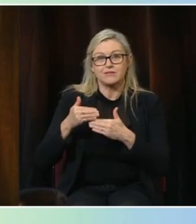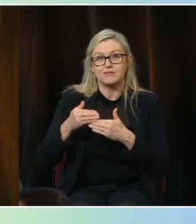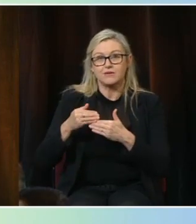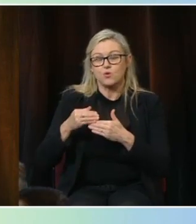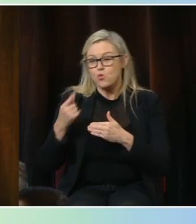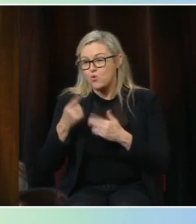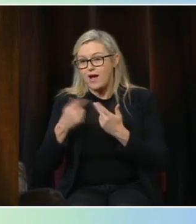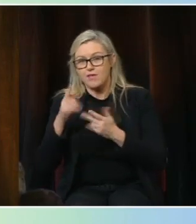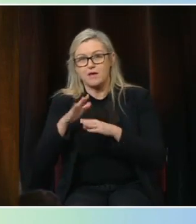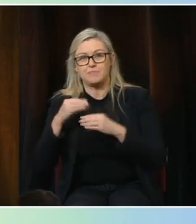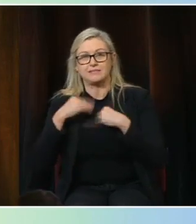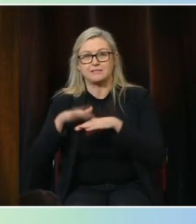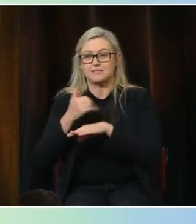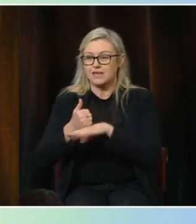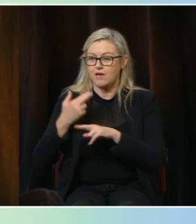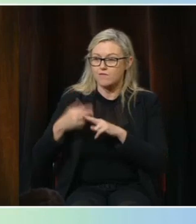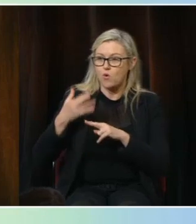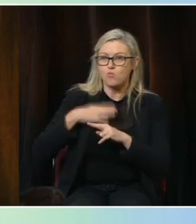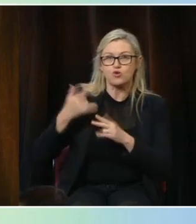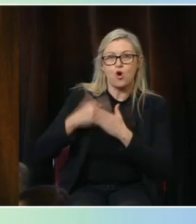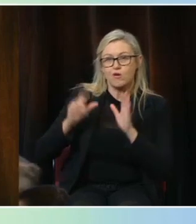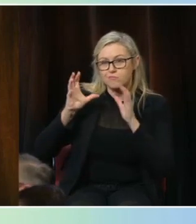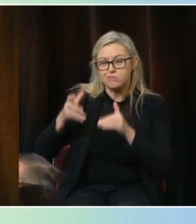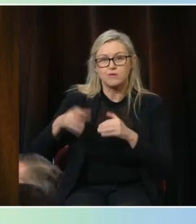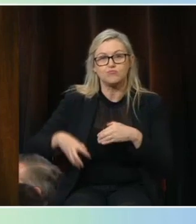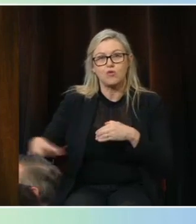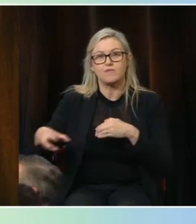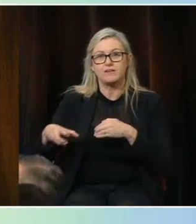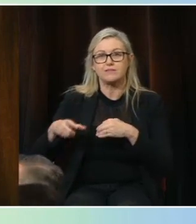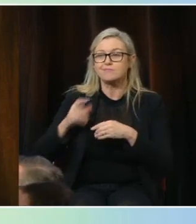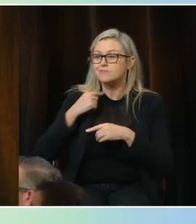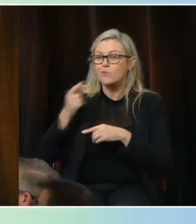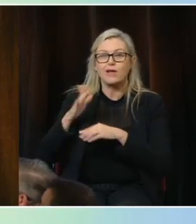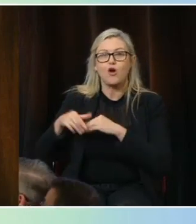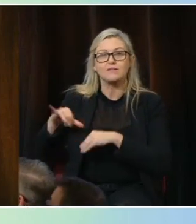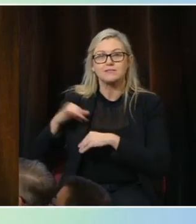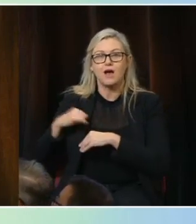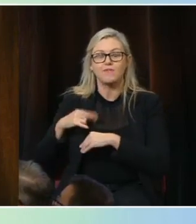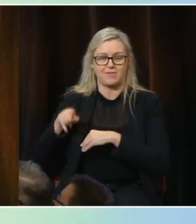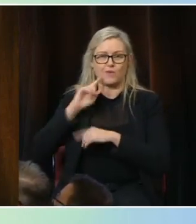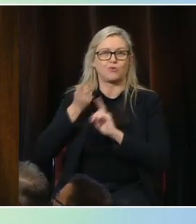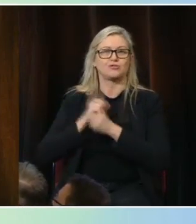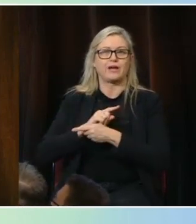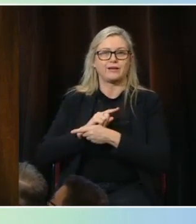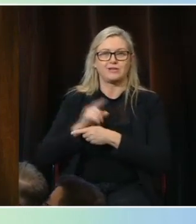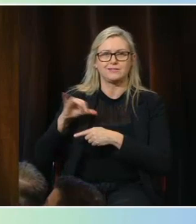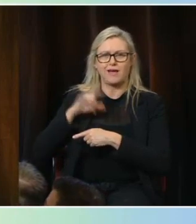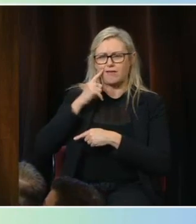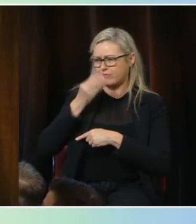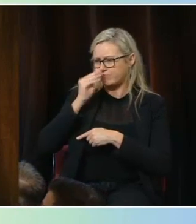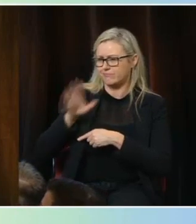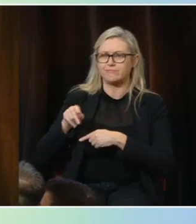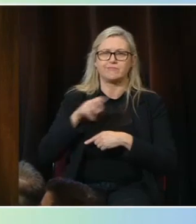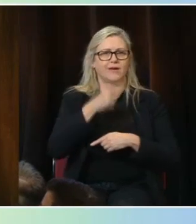are driven out Investments and workers flow to better run businesses but when the deaths dust settles